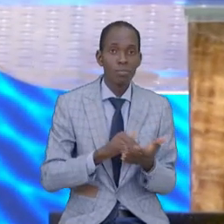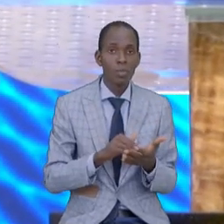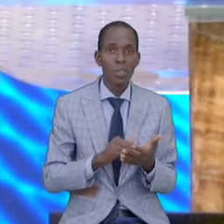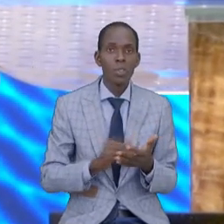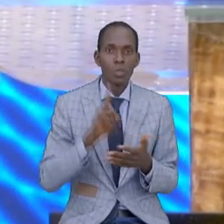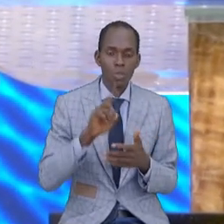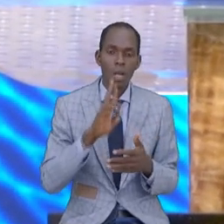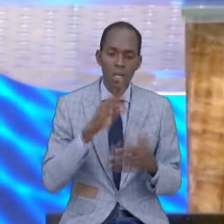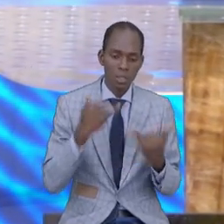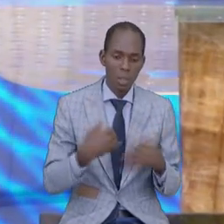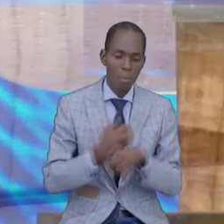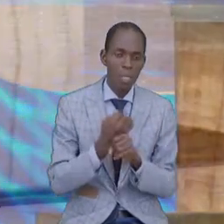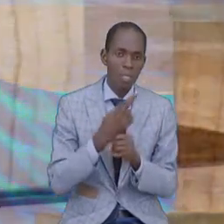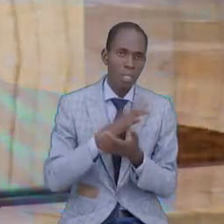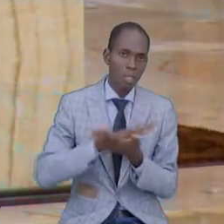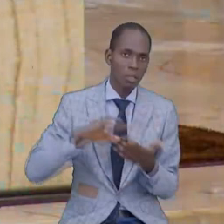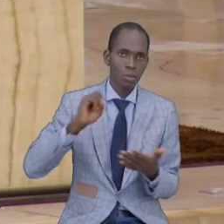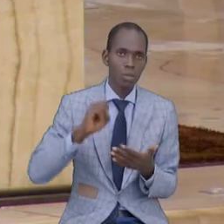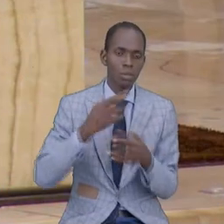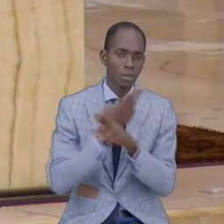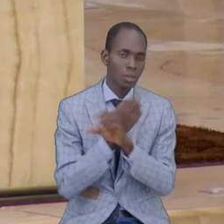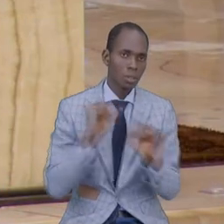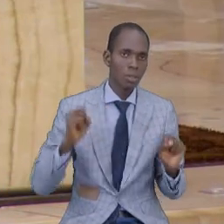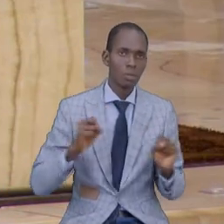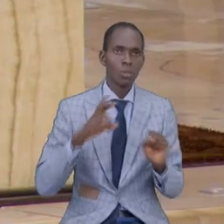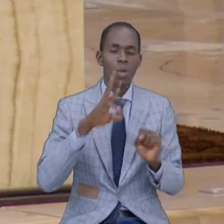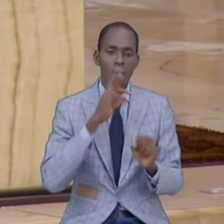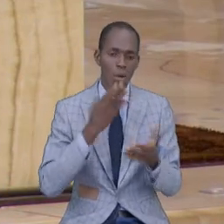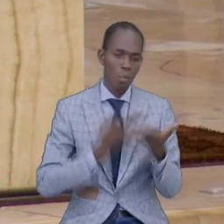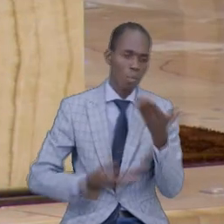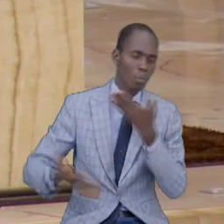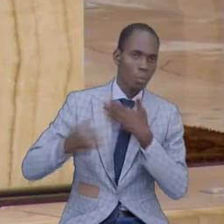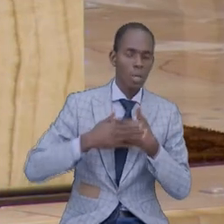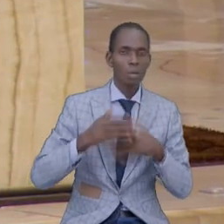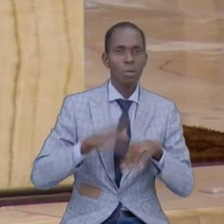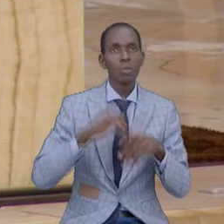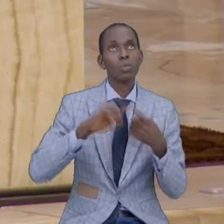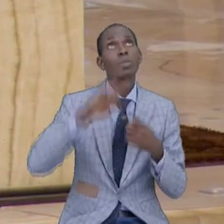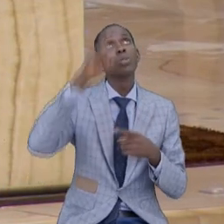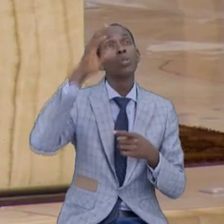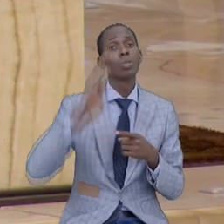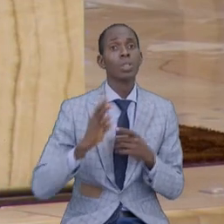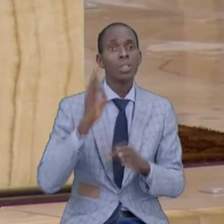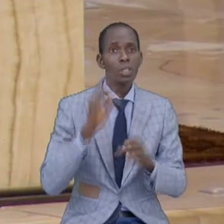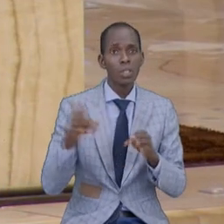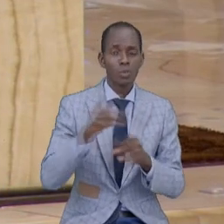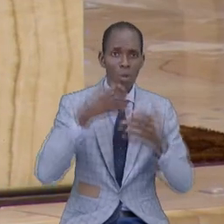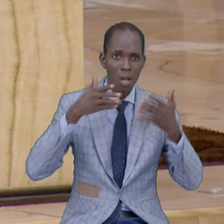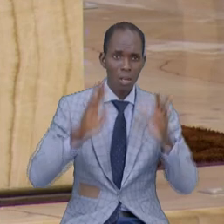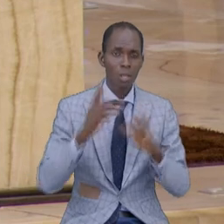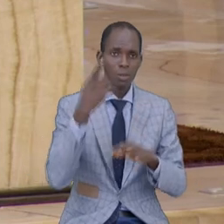made righteous, you are redeemed, you are reconciled unto God, if you allow the